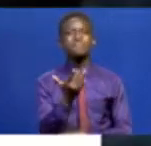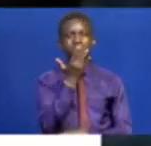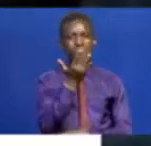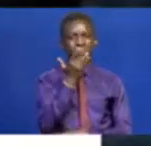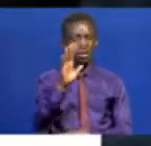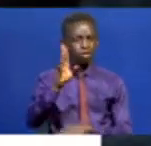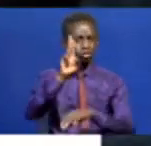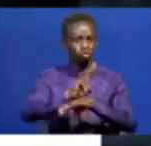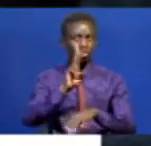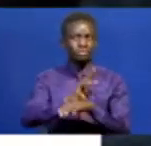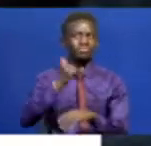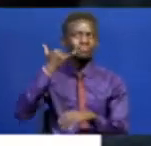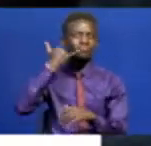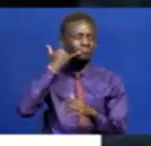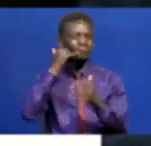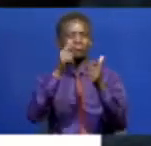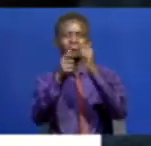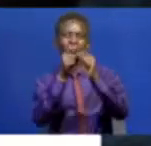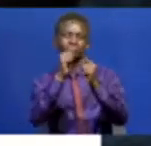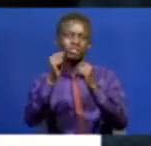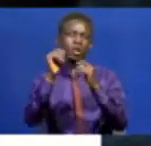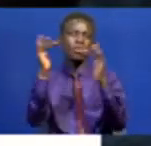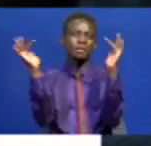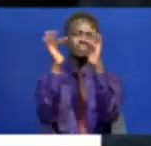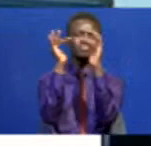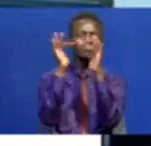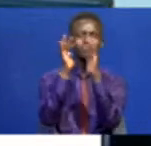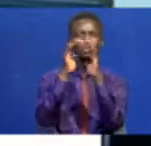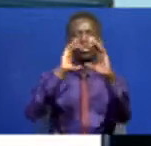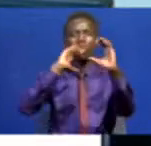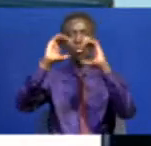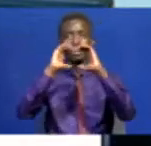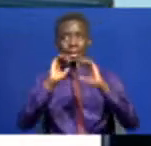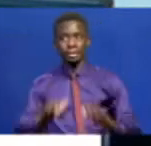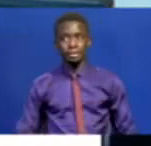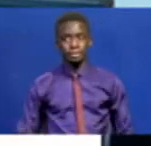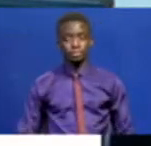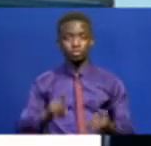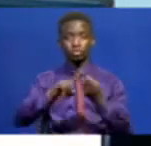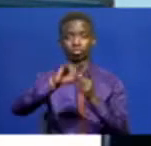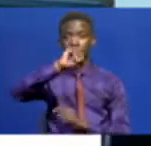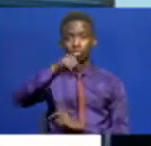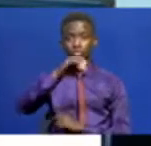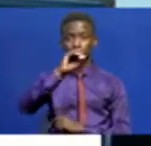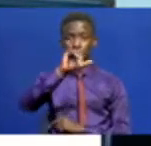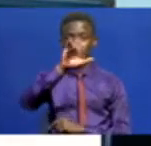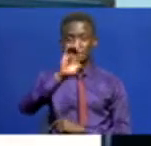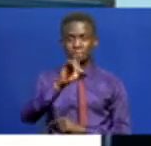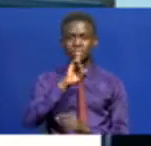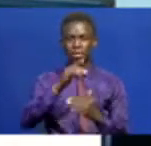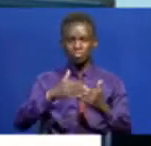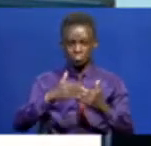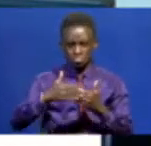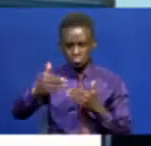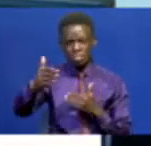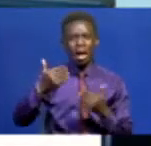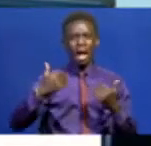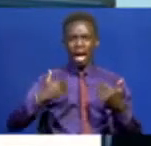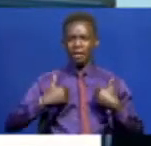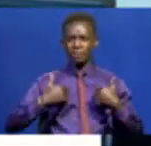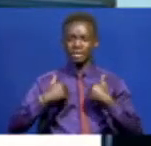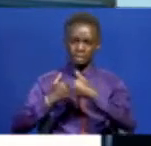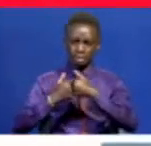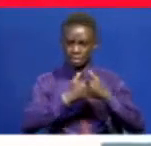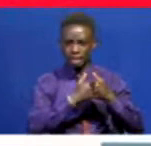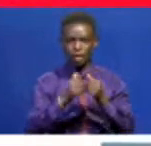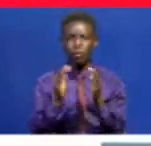for social media and communication. To Joyce, the road ahead is full of challenges and